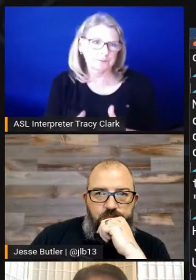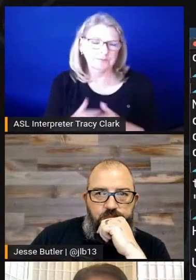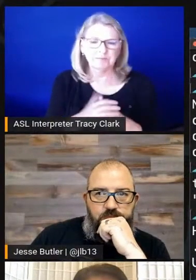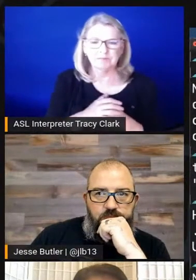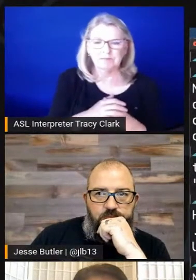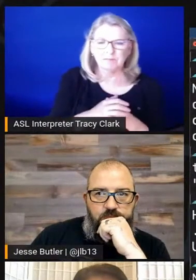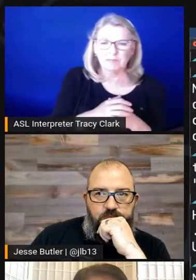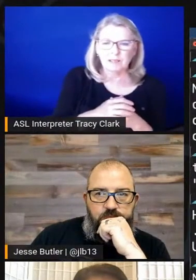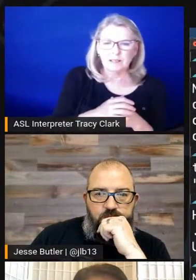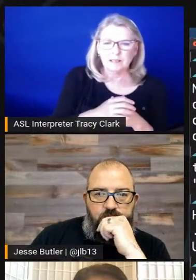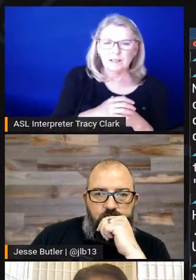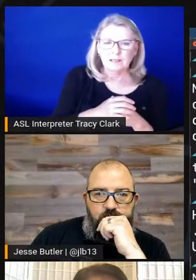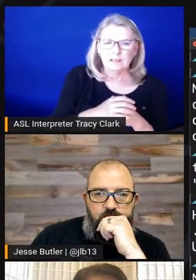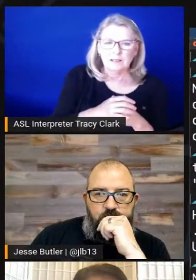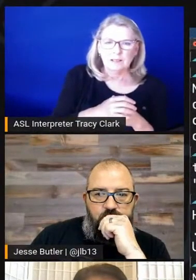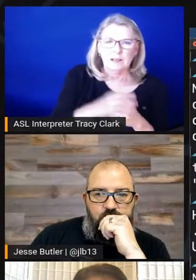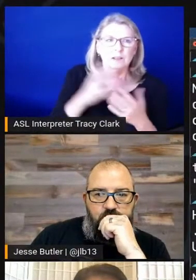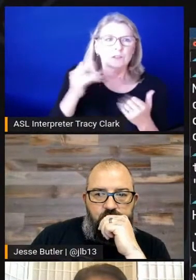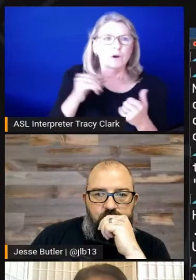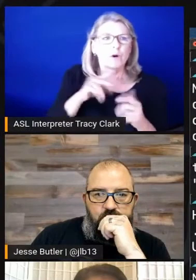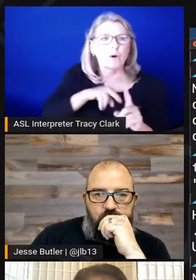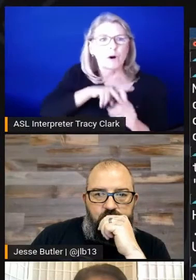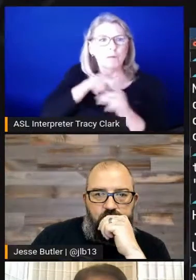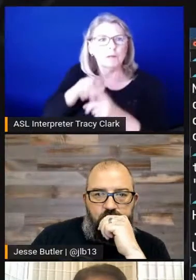the collector.